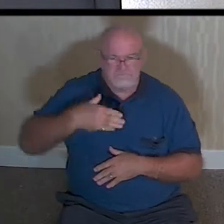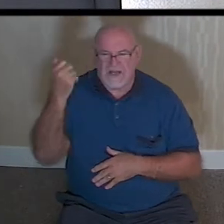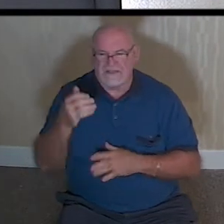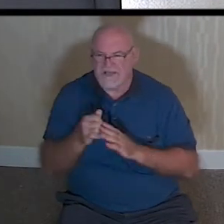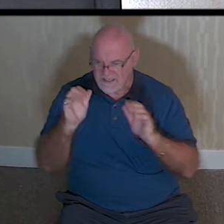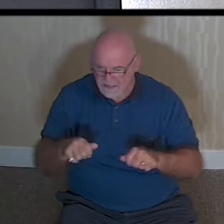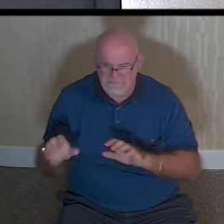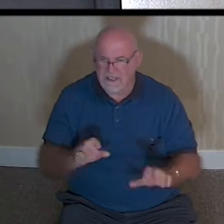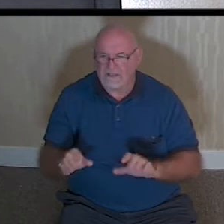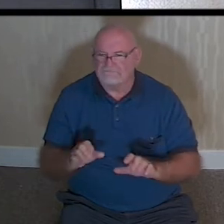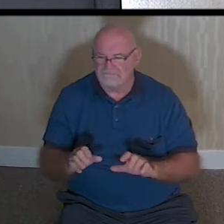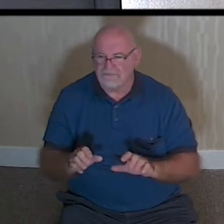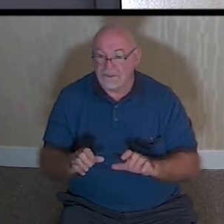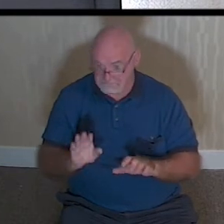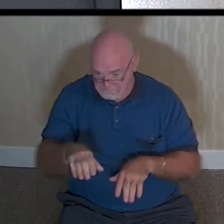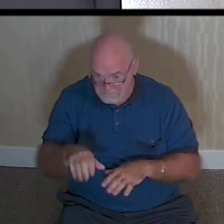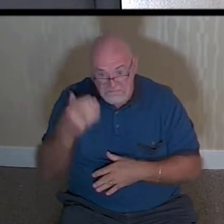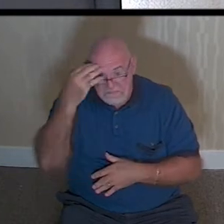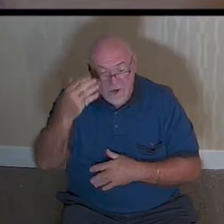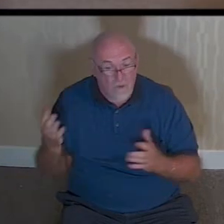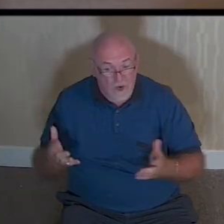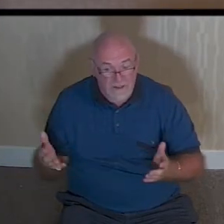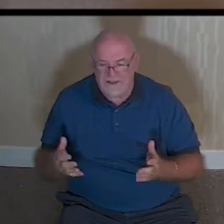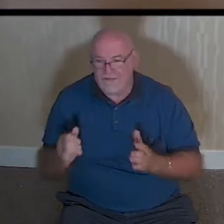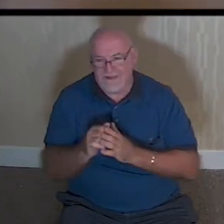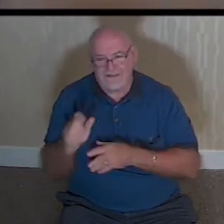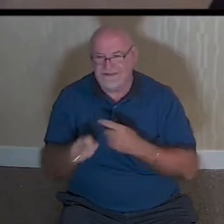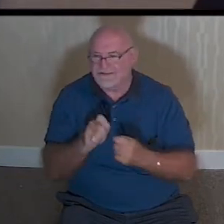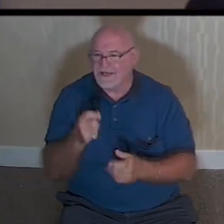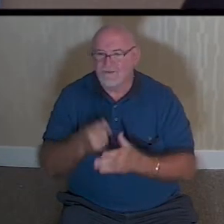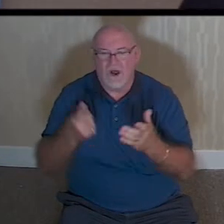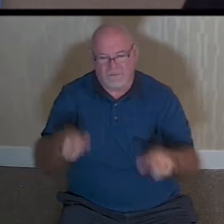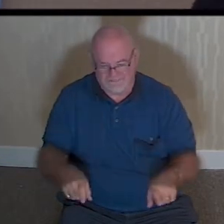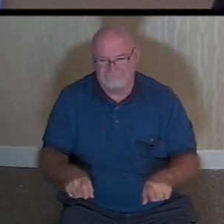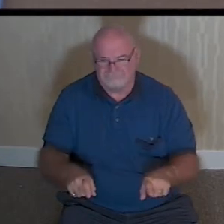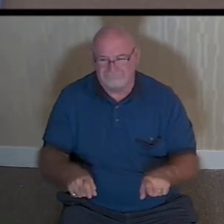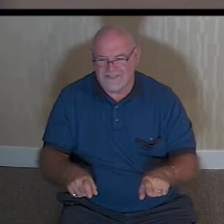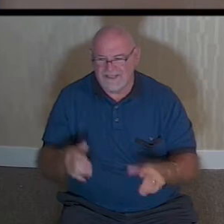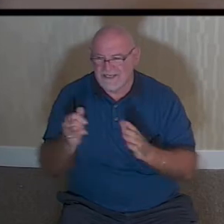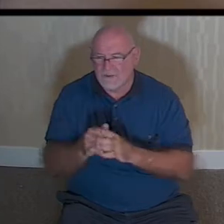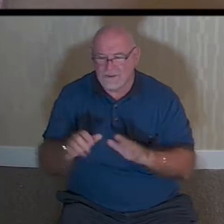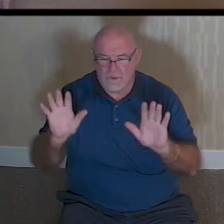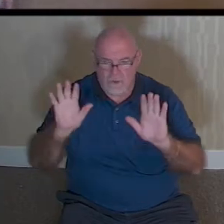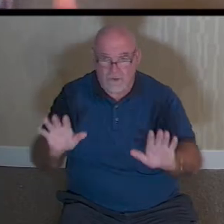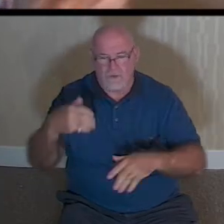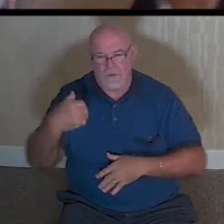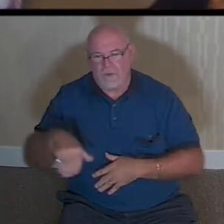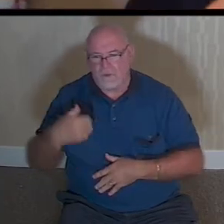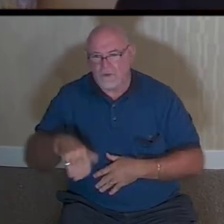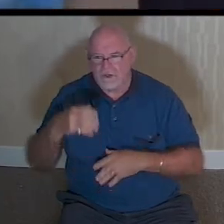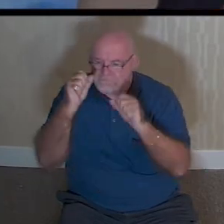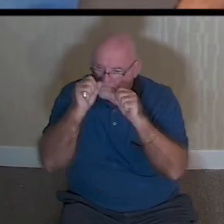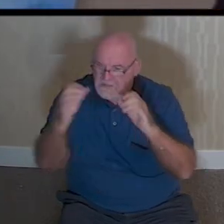can be done. And you know what? That's exactly what it turned out to be. It was an amazing video. We were able